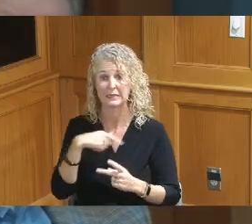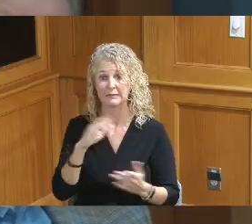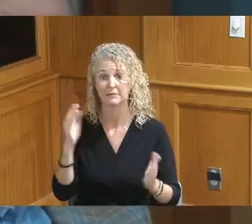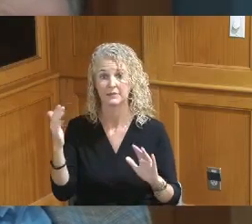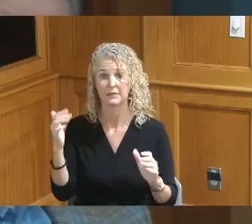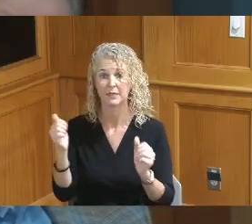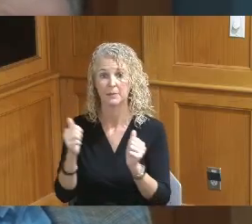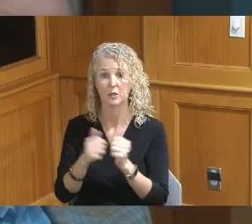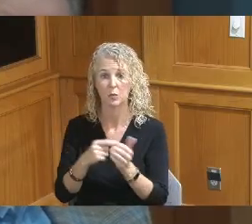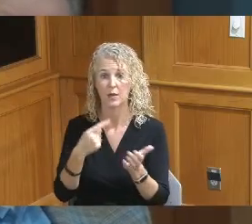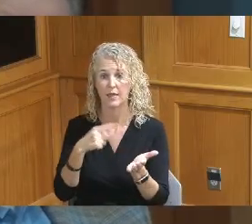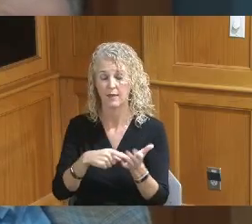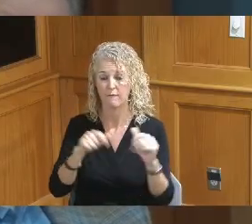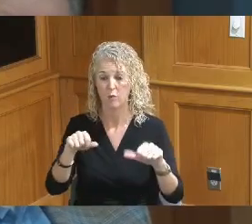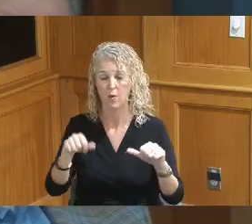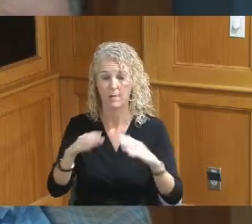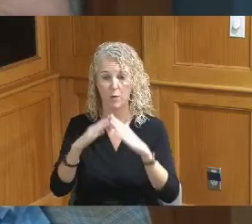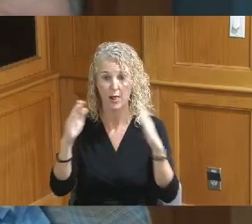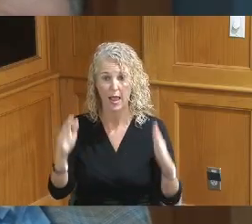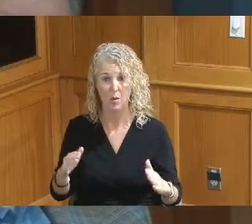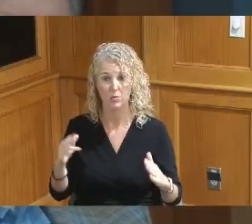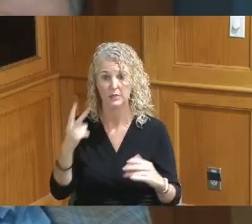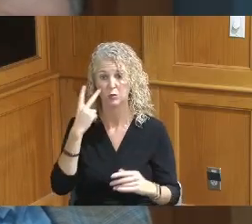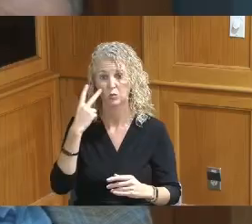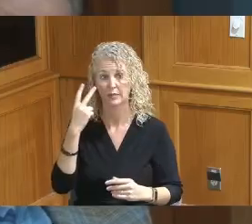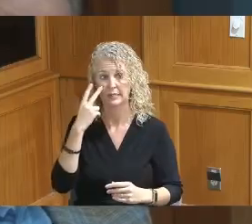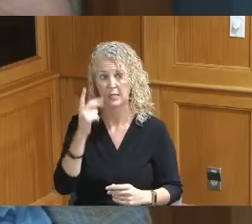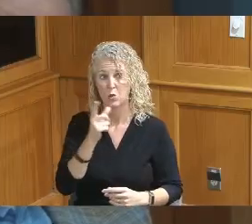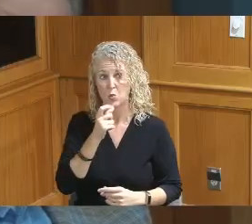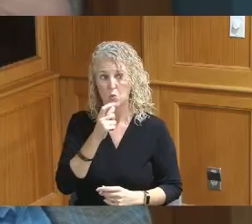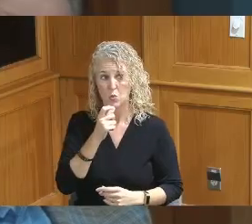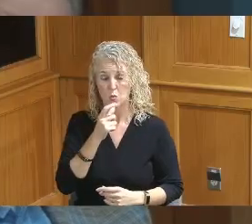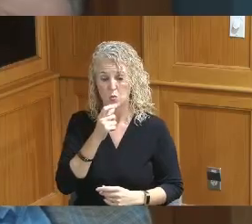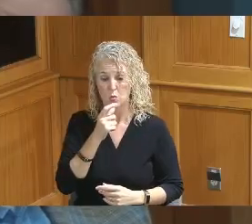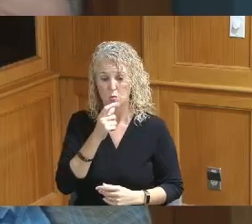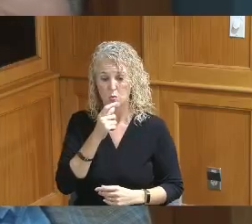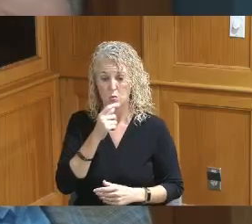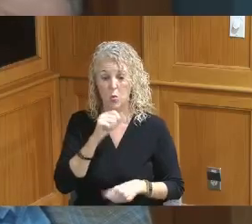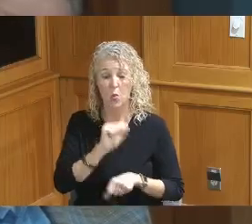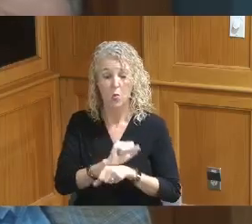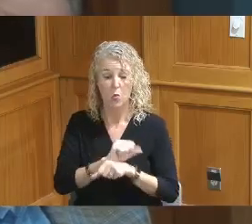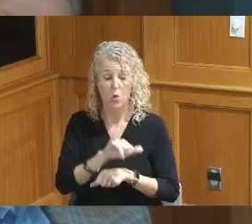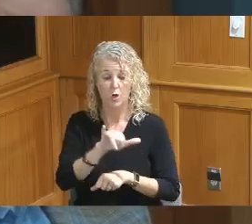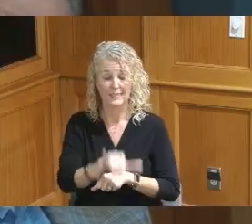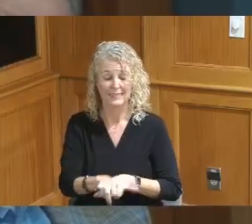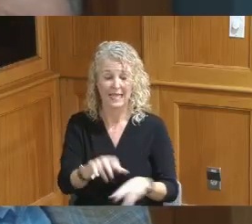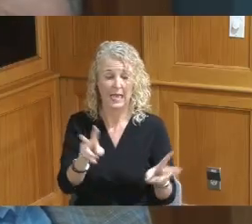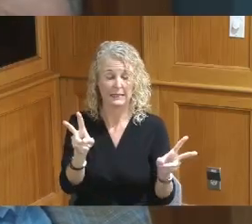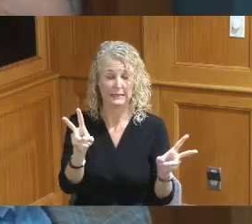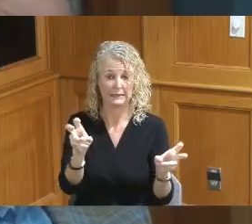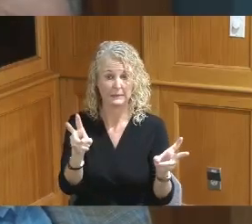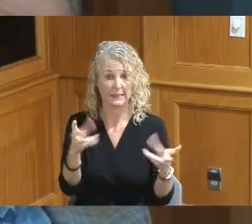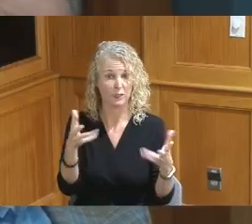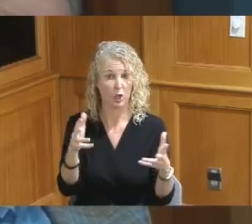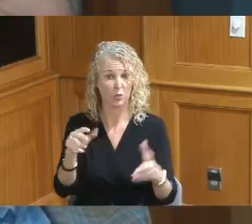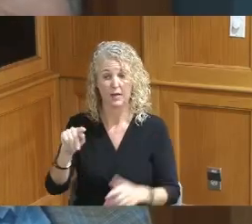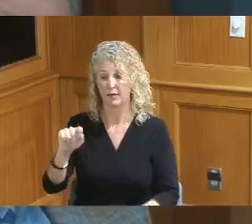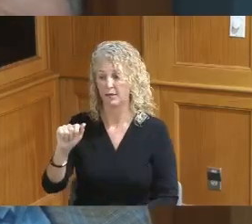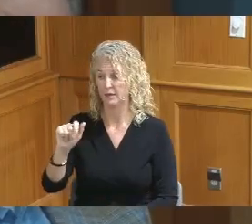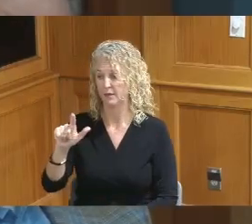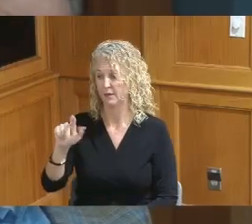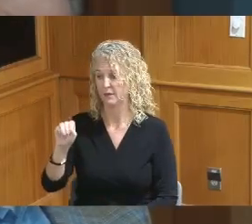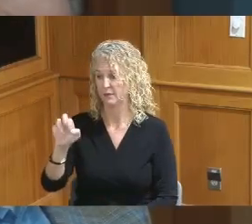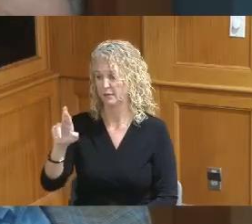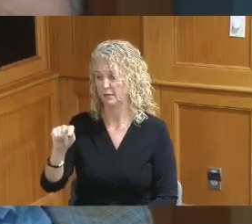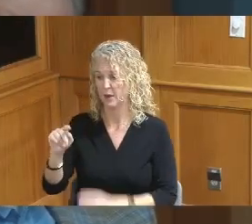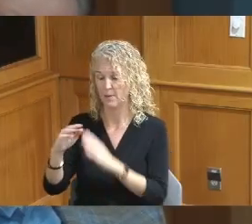with affordable housing, trying to see who are in that space, Talbot House, and then